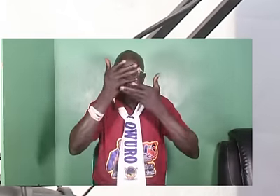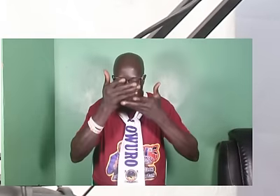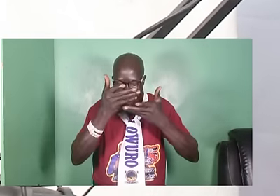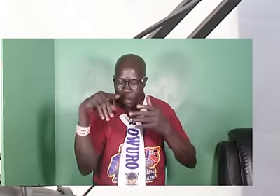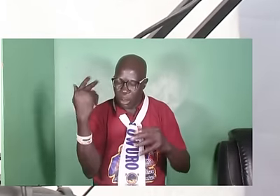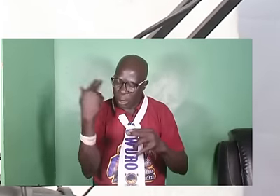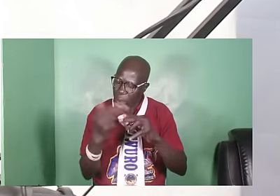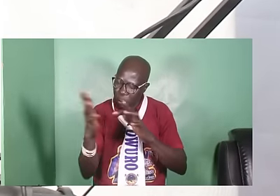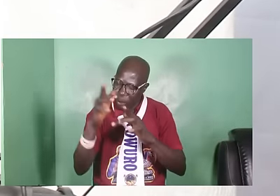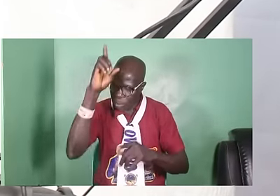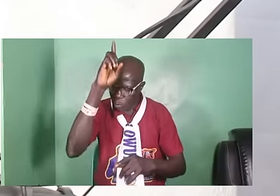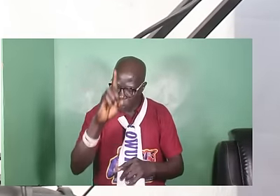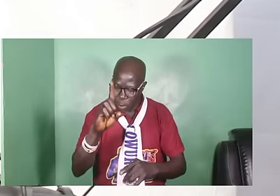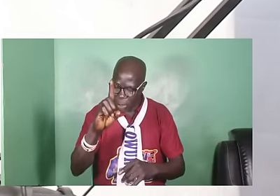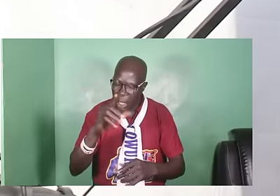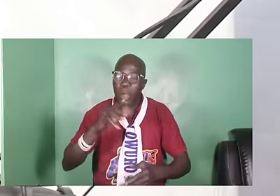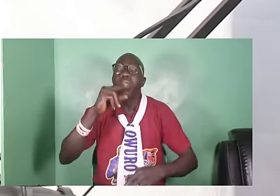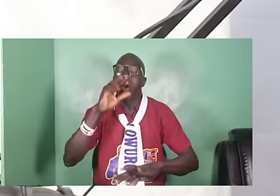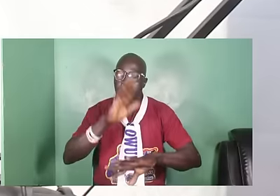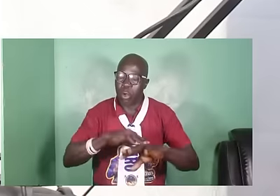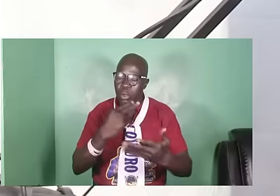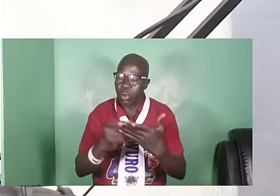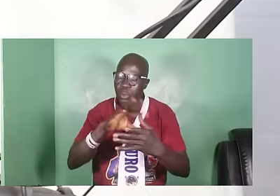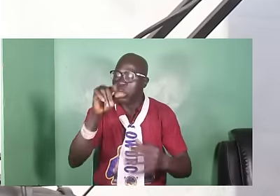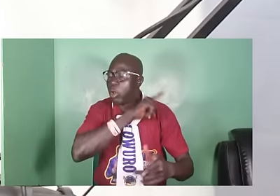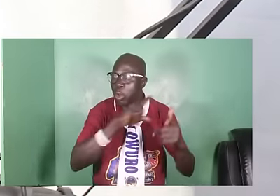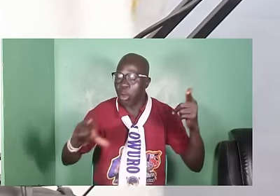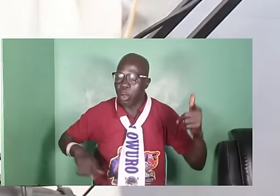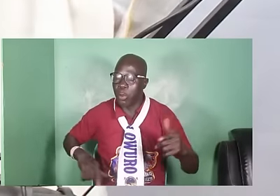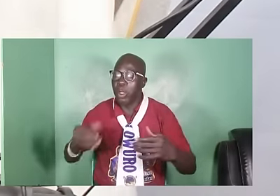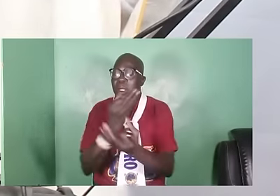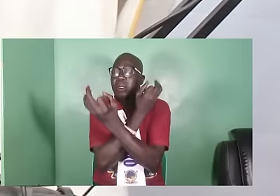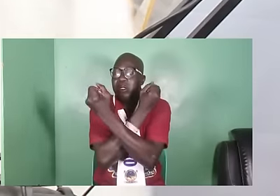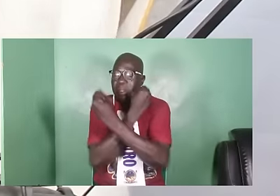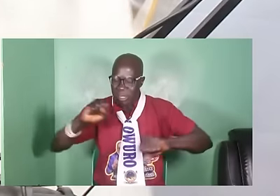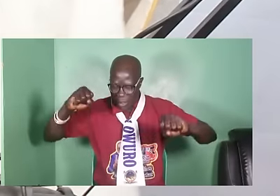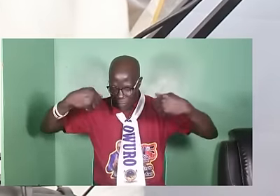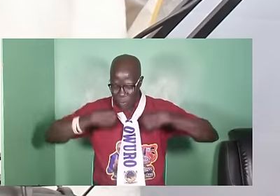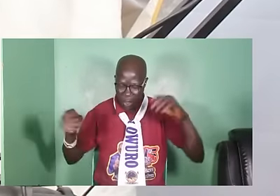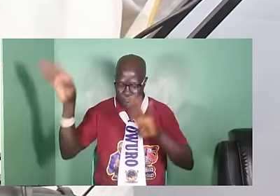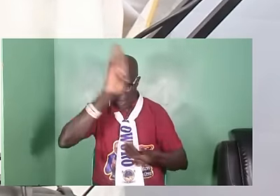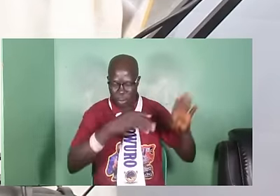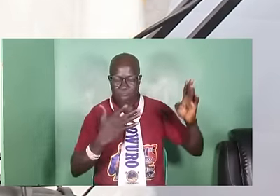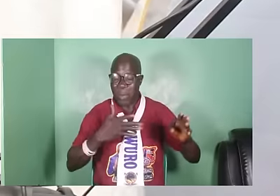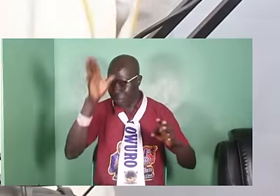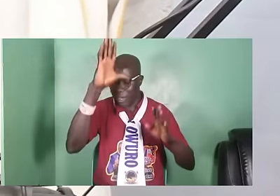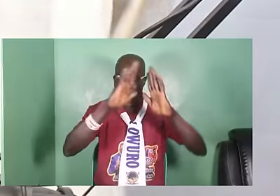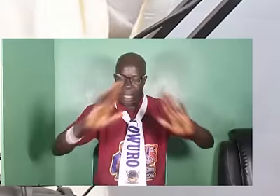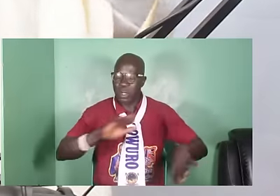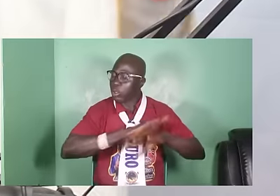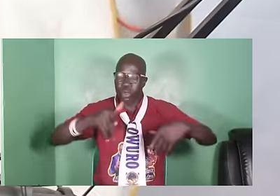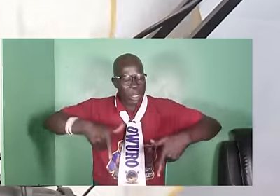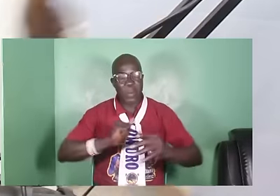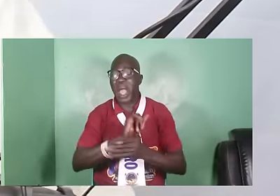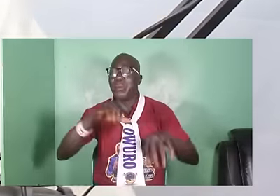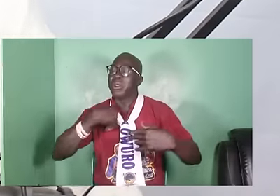will shout. The name of Jesus was. You call the Spirit. Lord, save me from the battle of my father's house. There